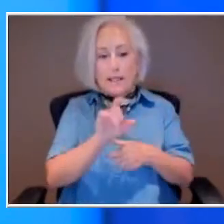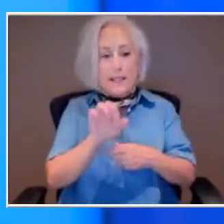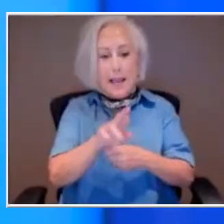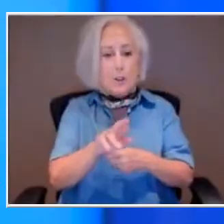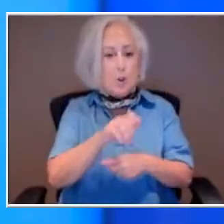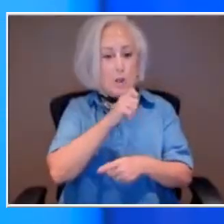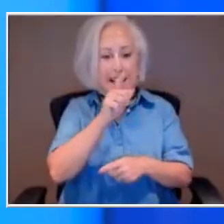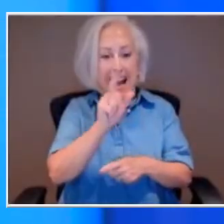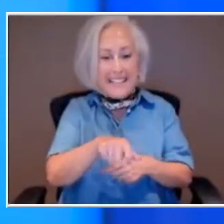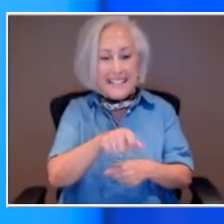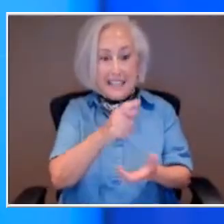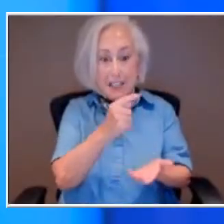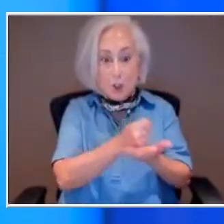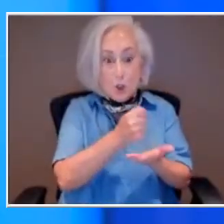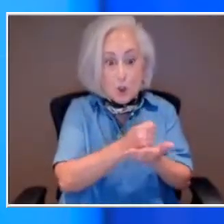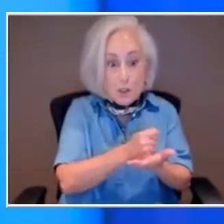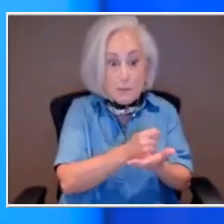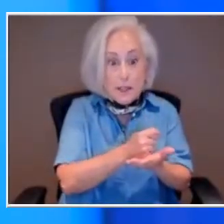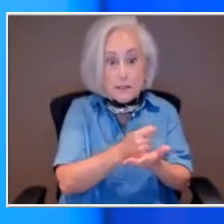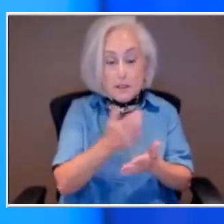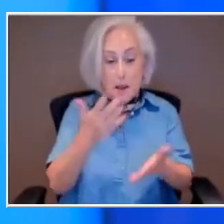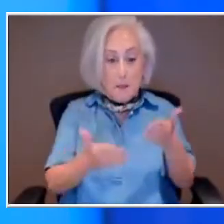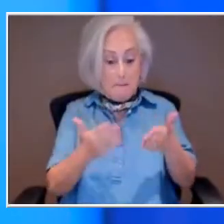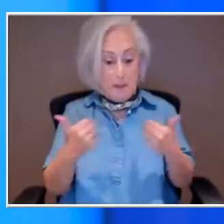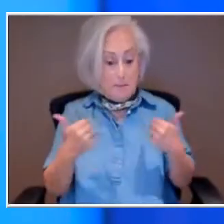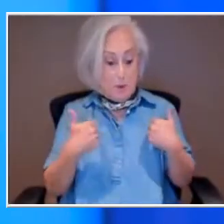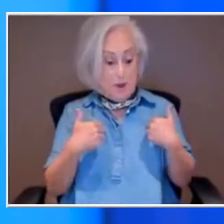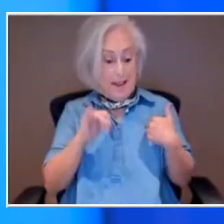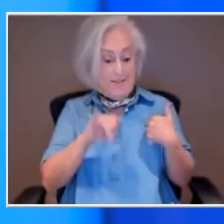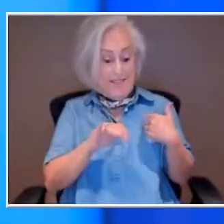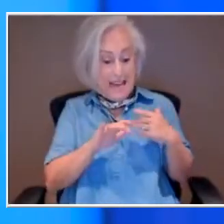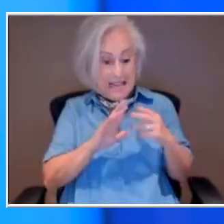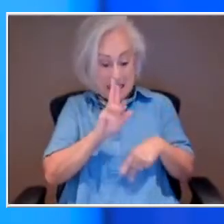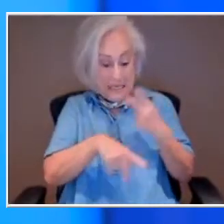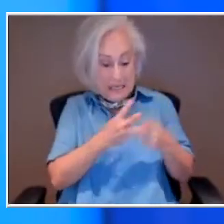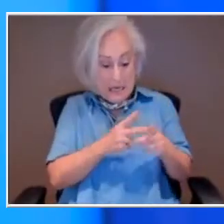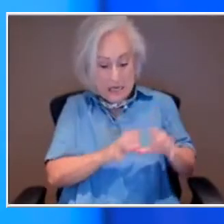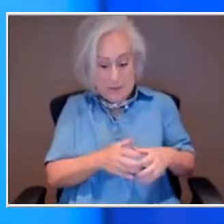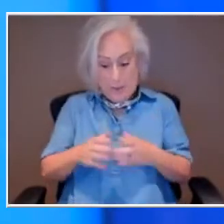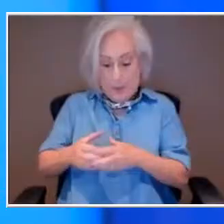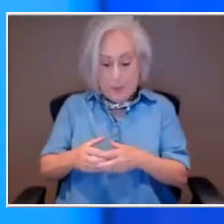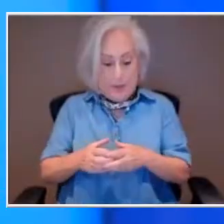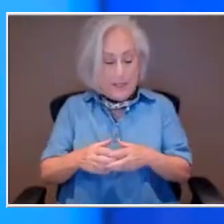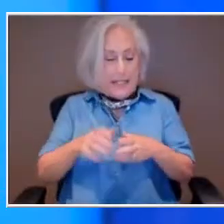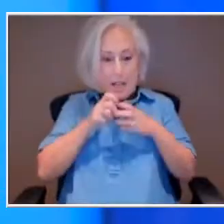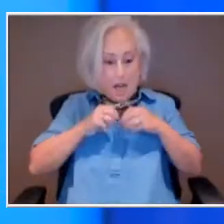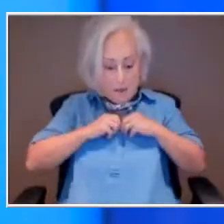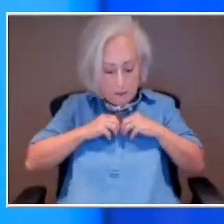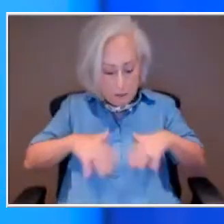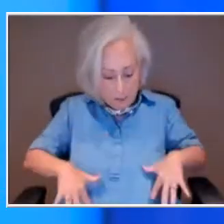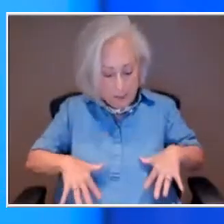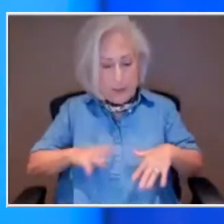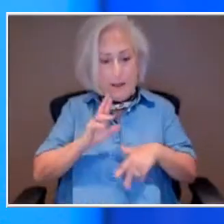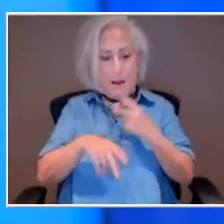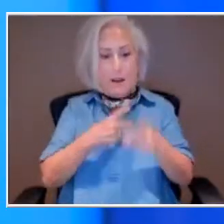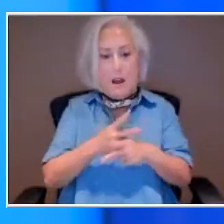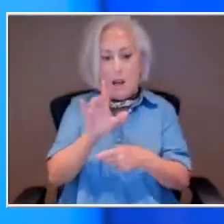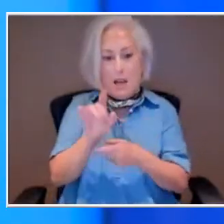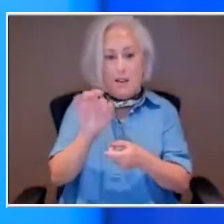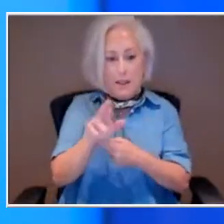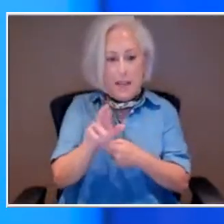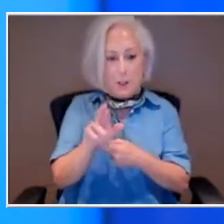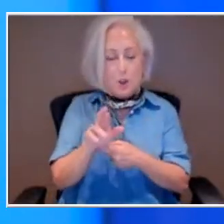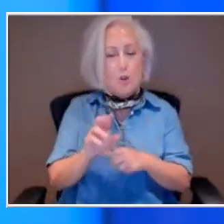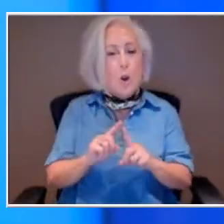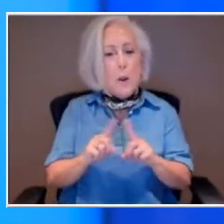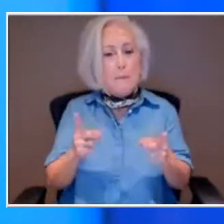maybe there is that subset and it would not be an invasive cancer by any means. It's the in situ or the non-invasive cancers. But to date,